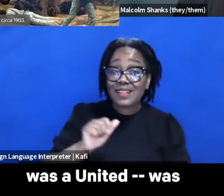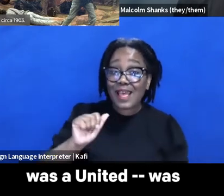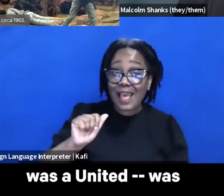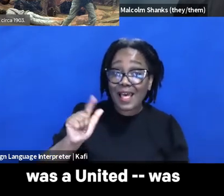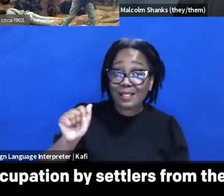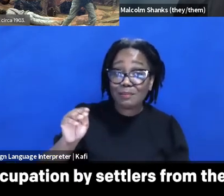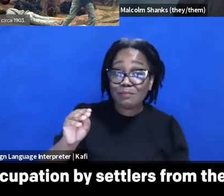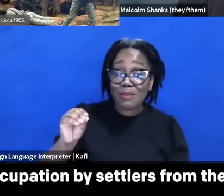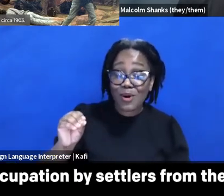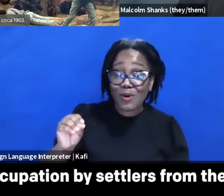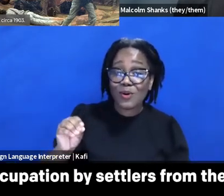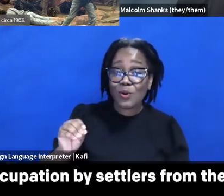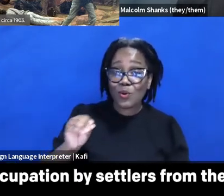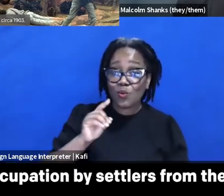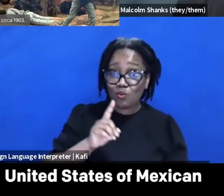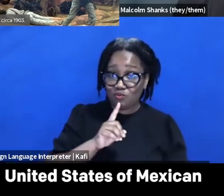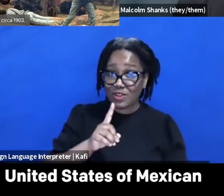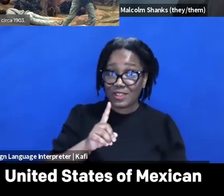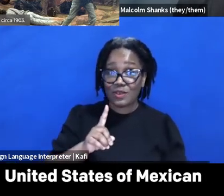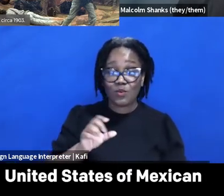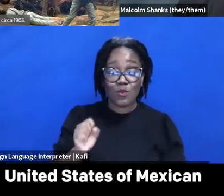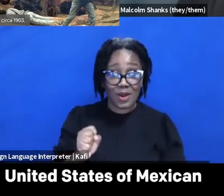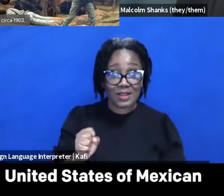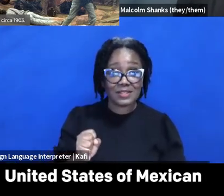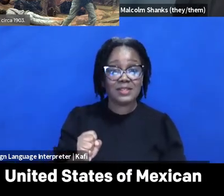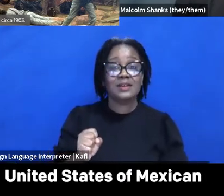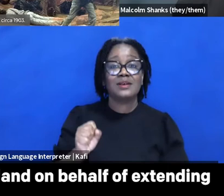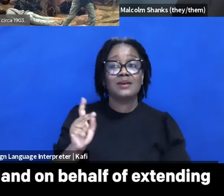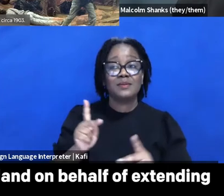an occupation by settlers from the United States